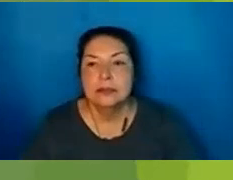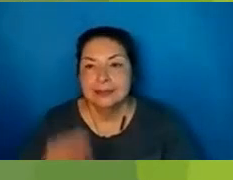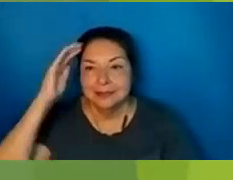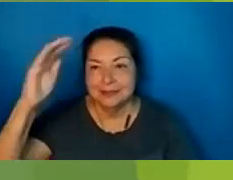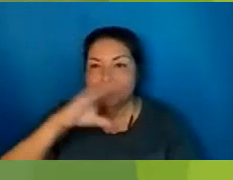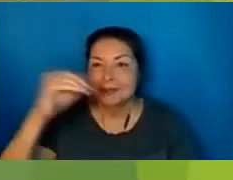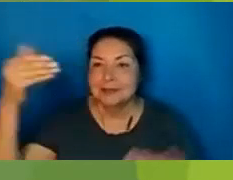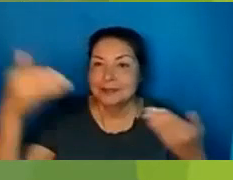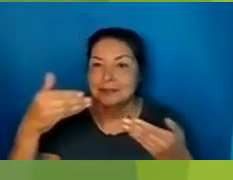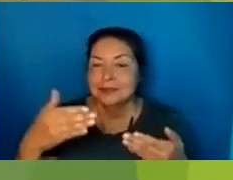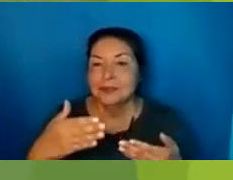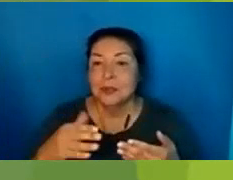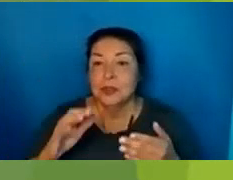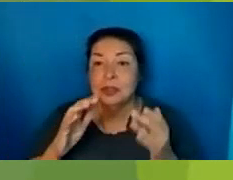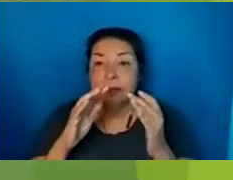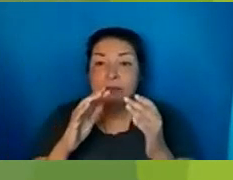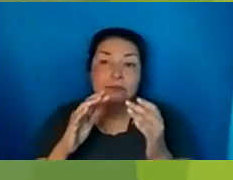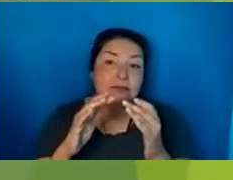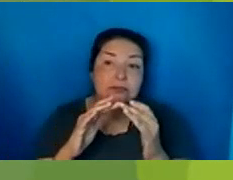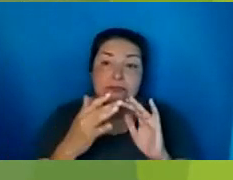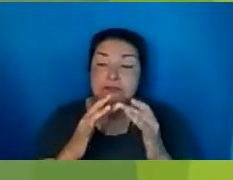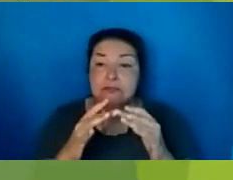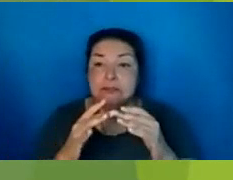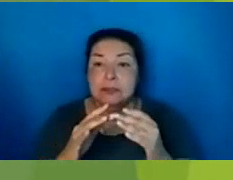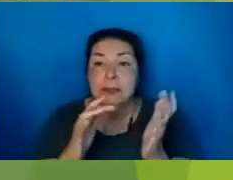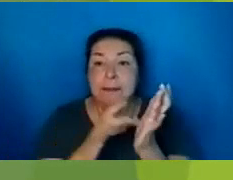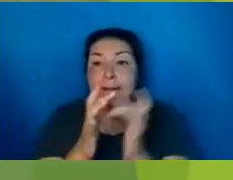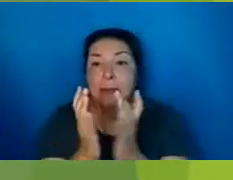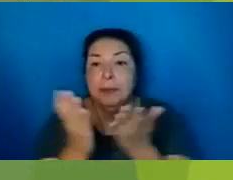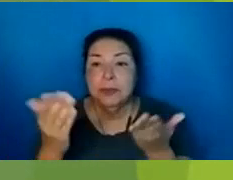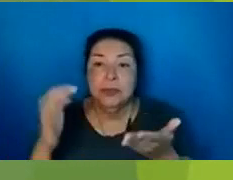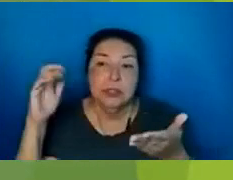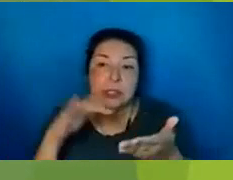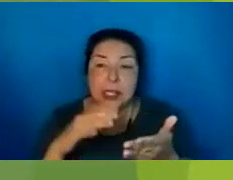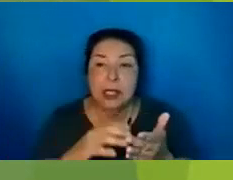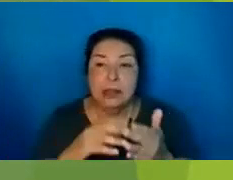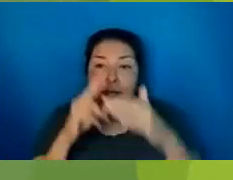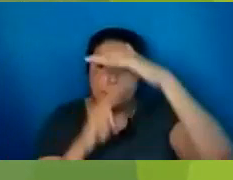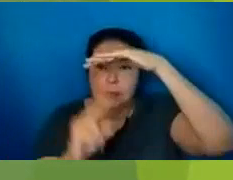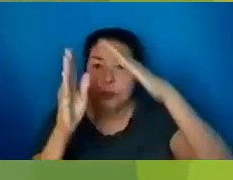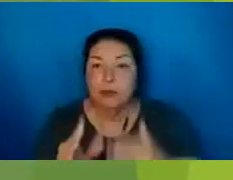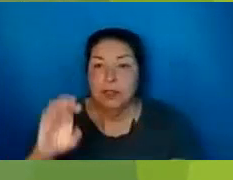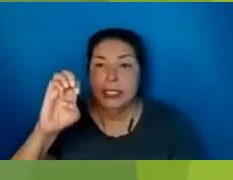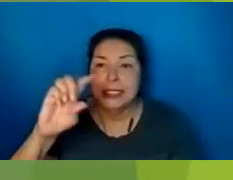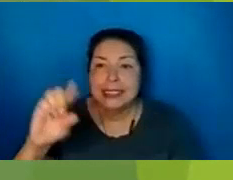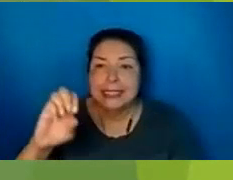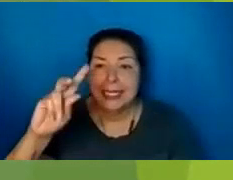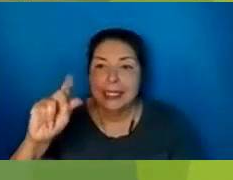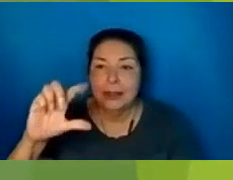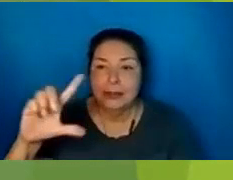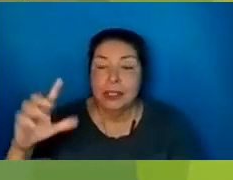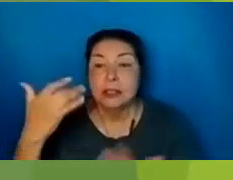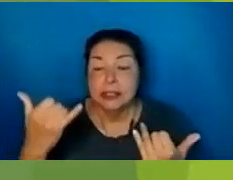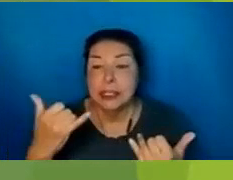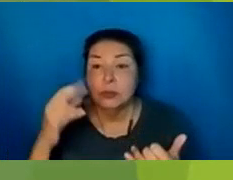And welcome to our online Bible study on the prophet Ezekiel. And today we're going to be looking at chapter 13.